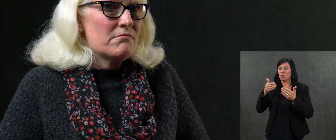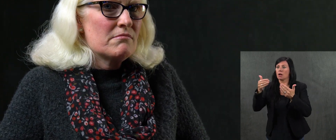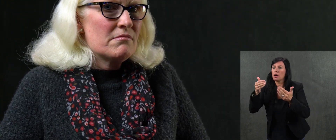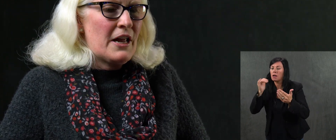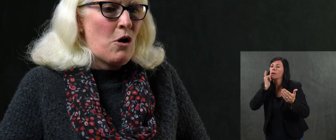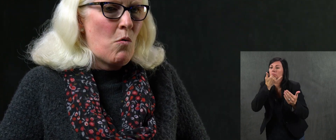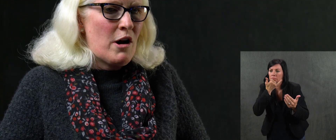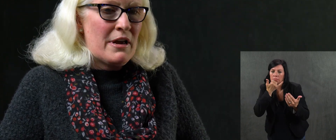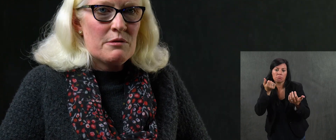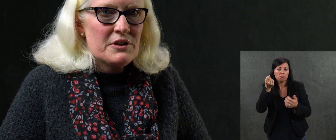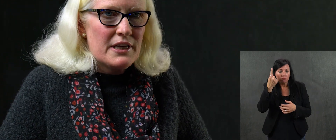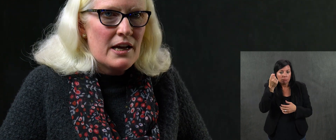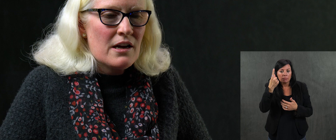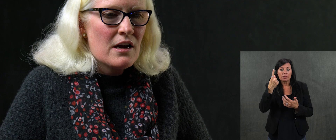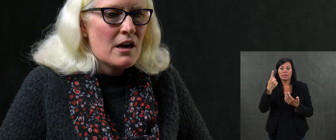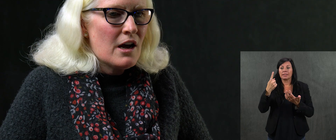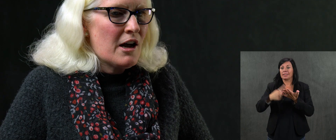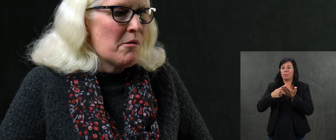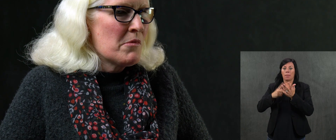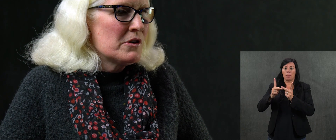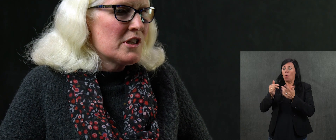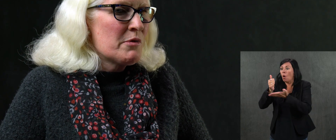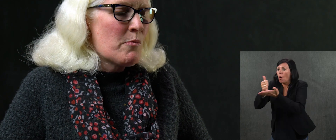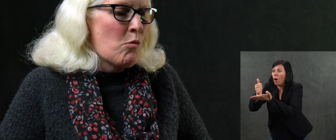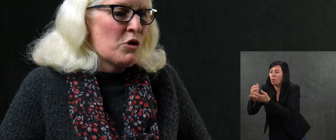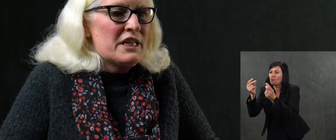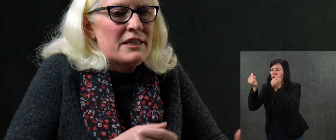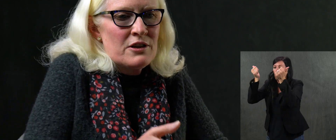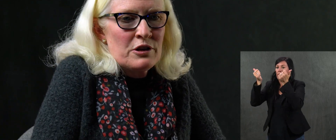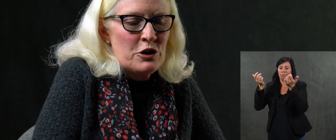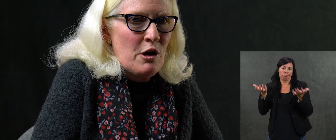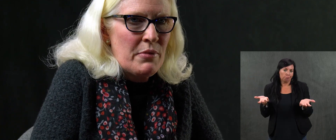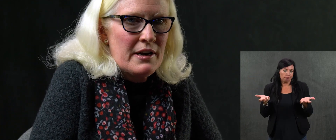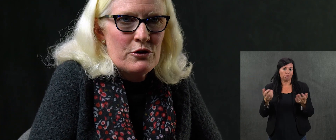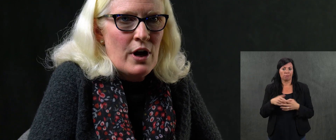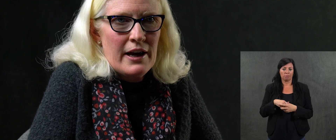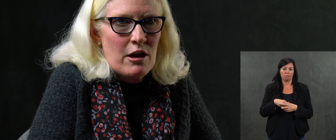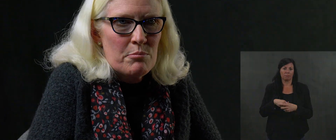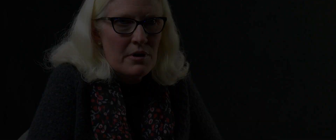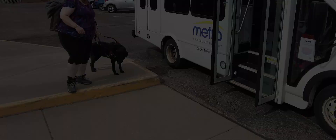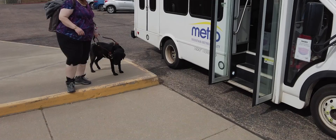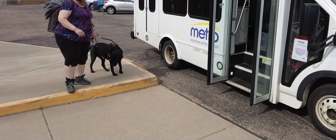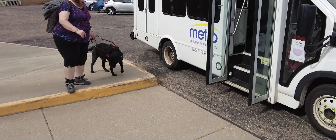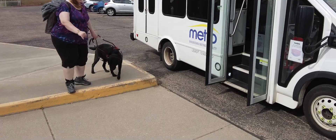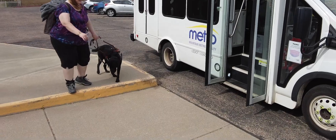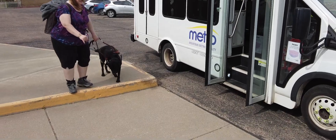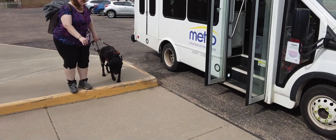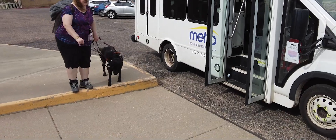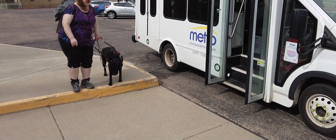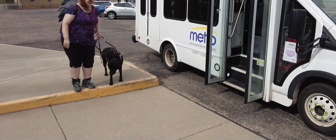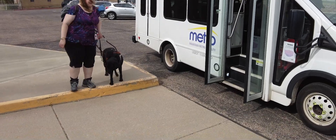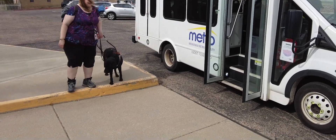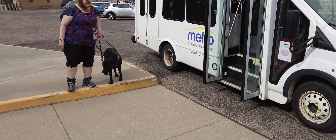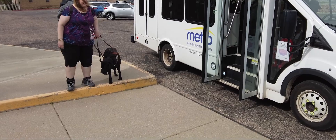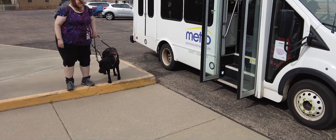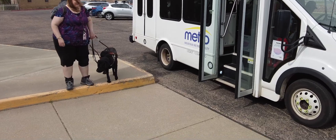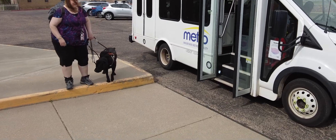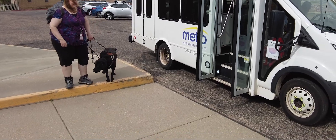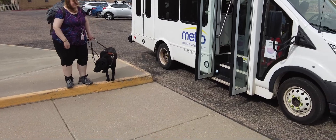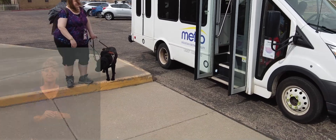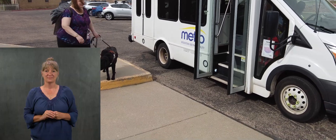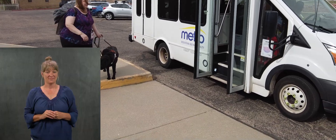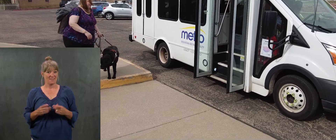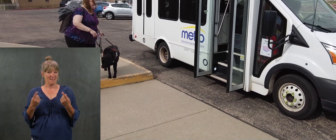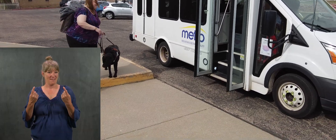because they don't want to make a mistake. Some people will instantly jump in and try to help. Marty approaches a Metro mobility bus with her guide